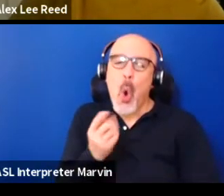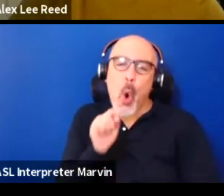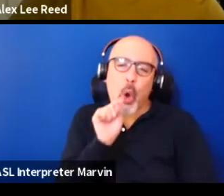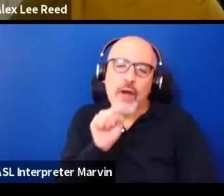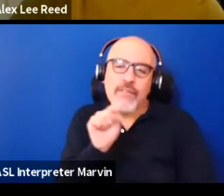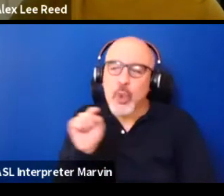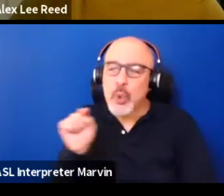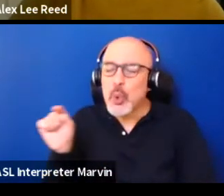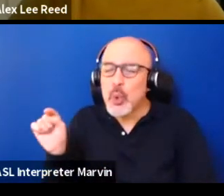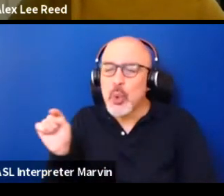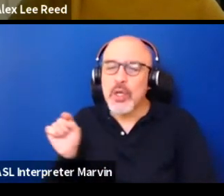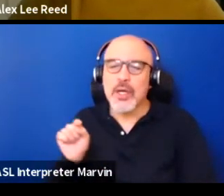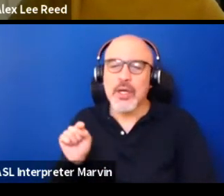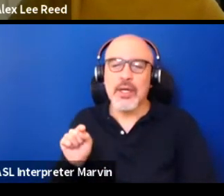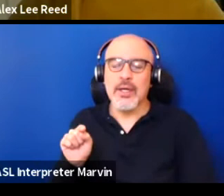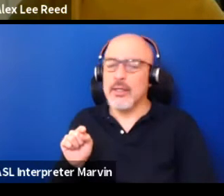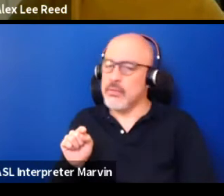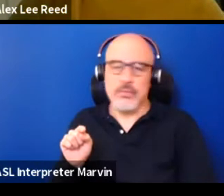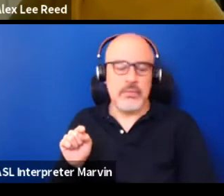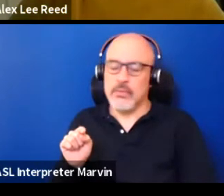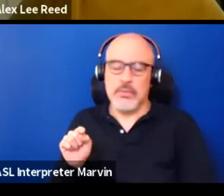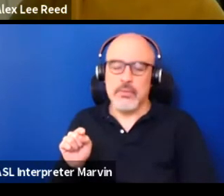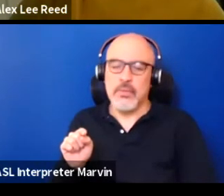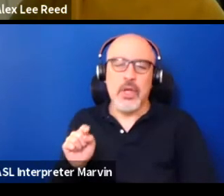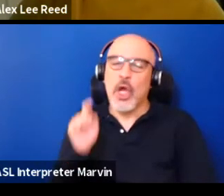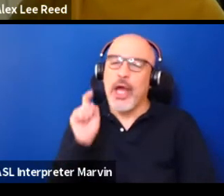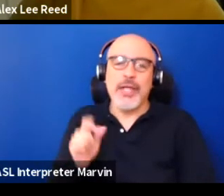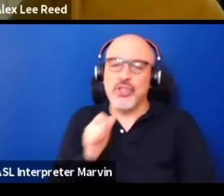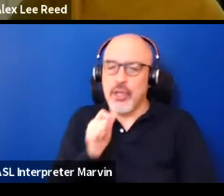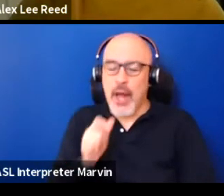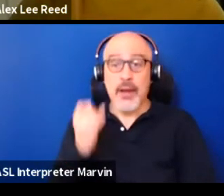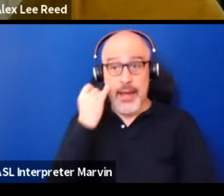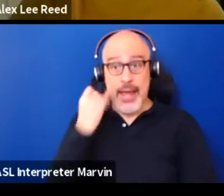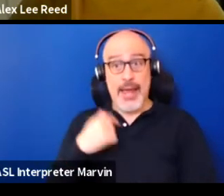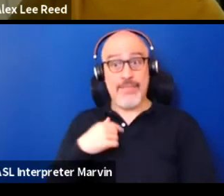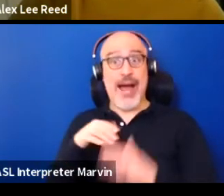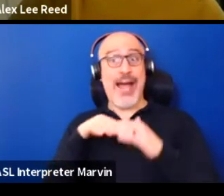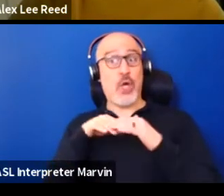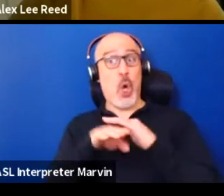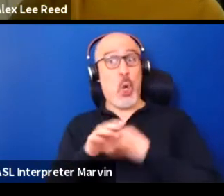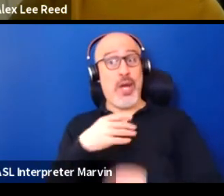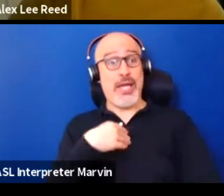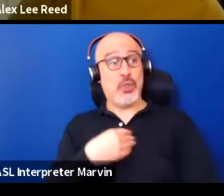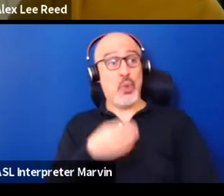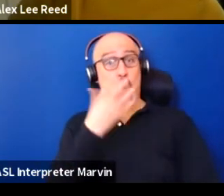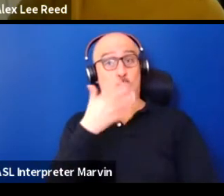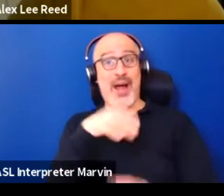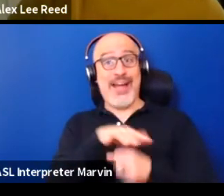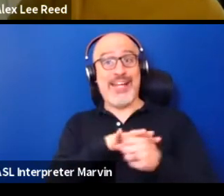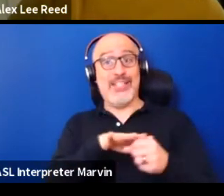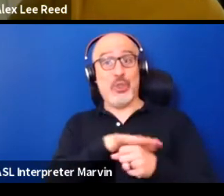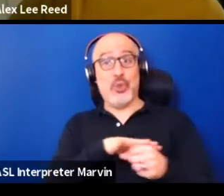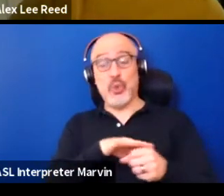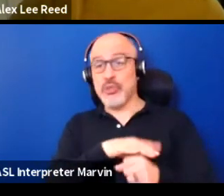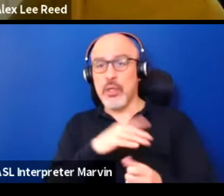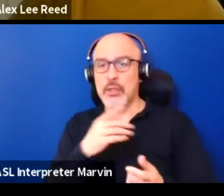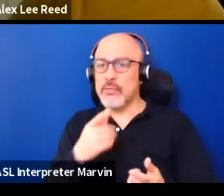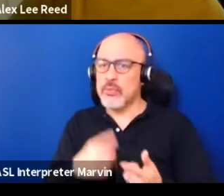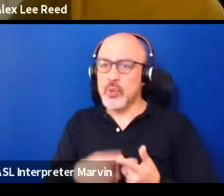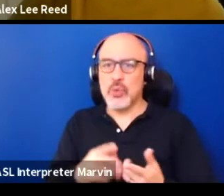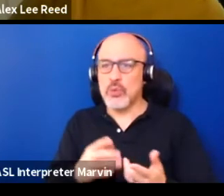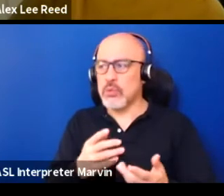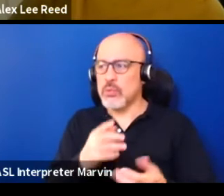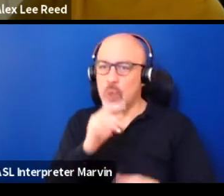know, that it should not, when I, if I go into a white institution to make a work or